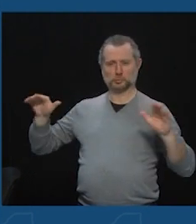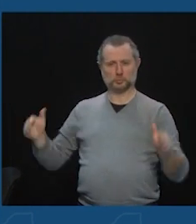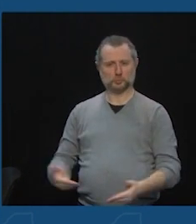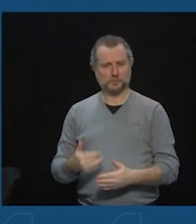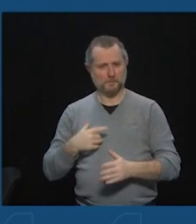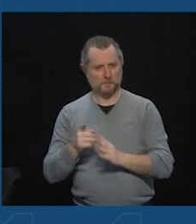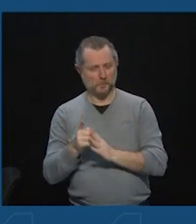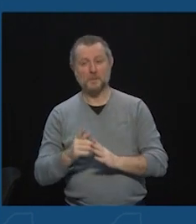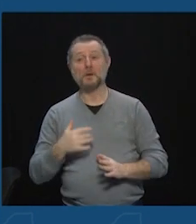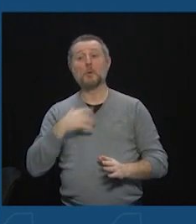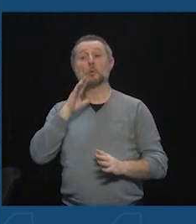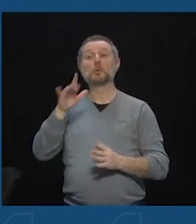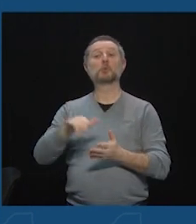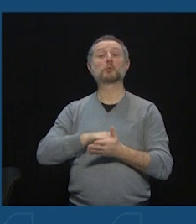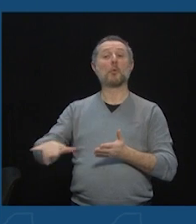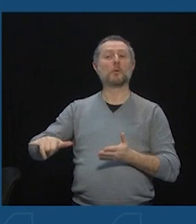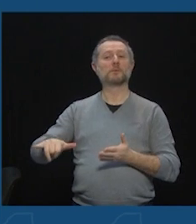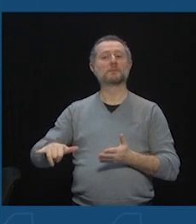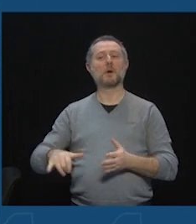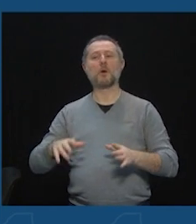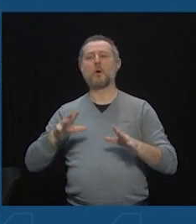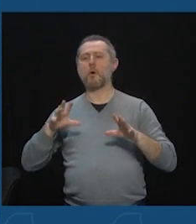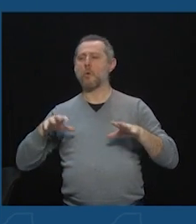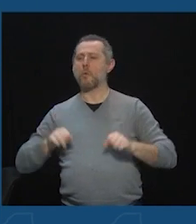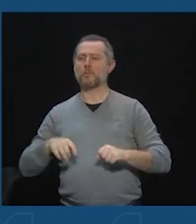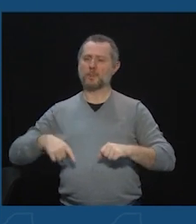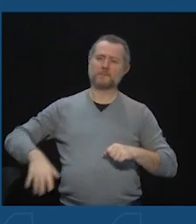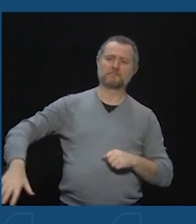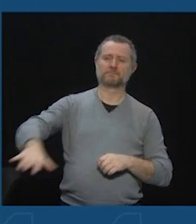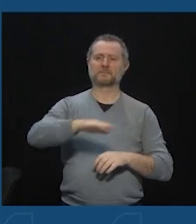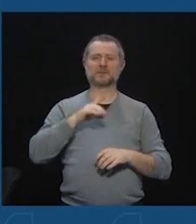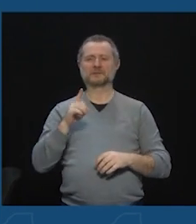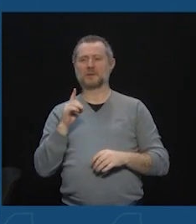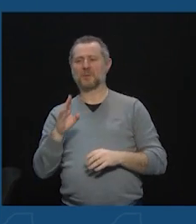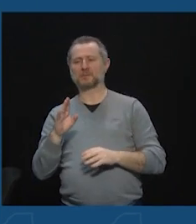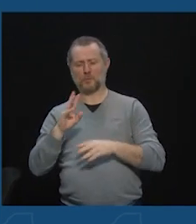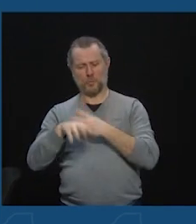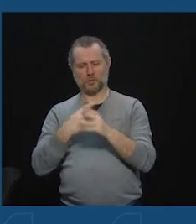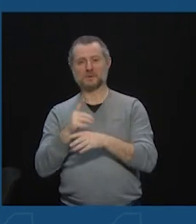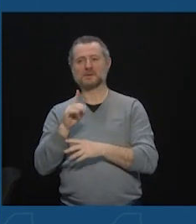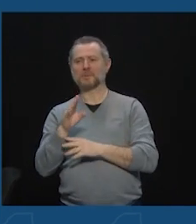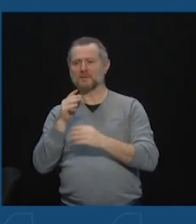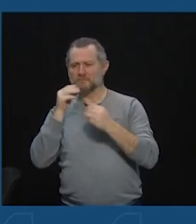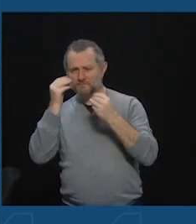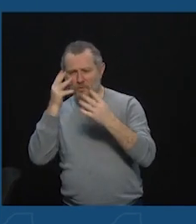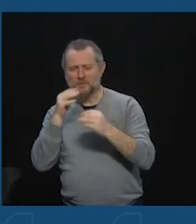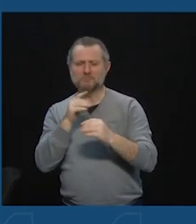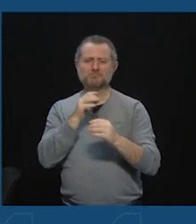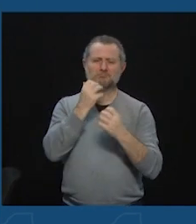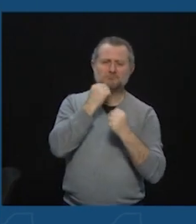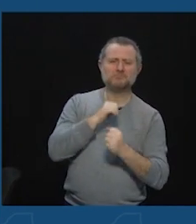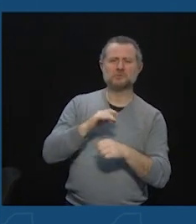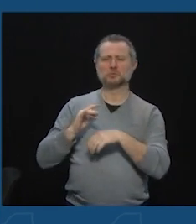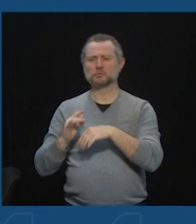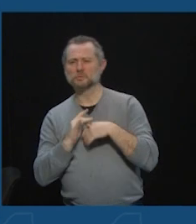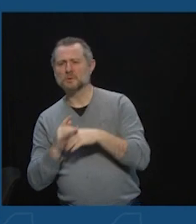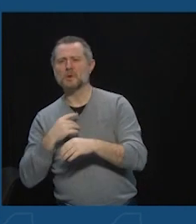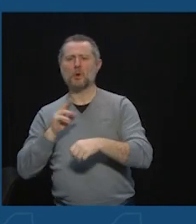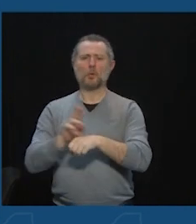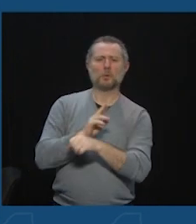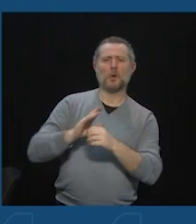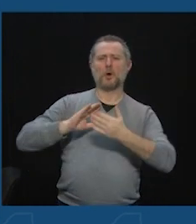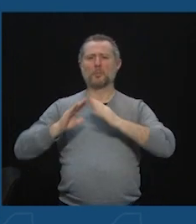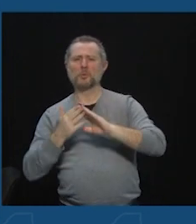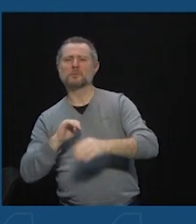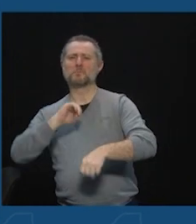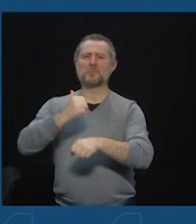York has embraced a holistic, data-based approach that values resources to community-based solutions, and the SNUG program is